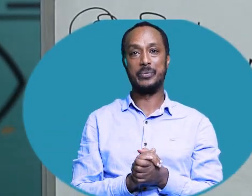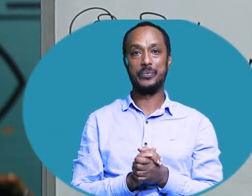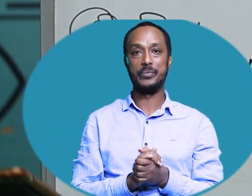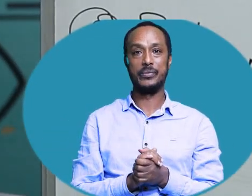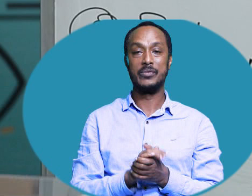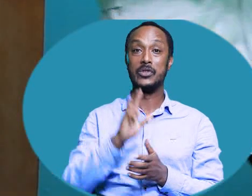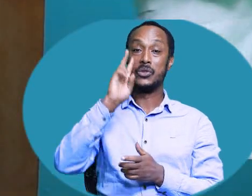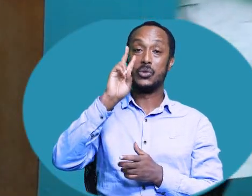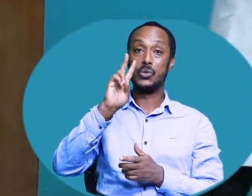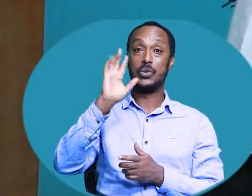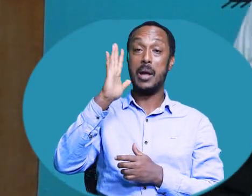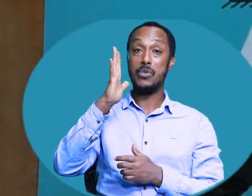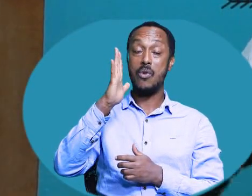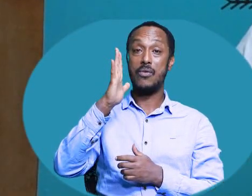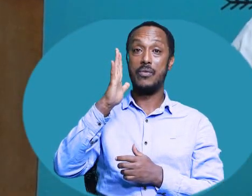There are two types